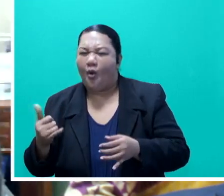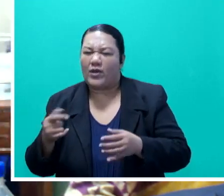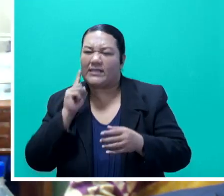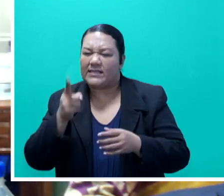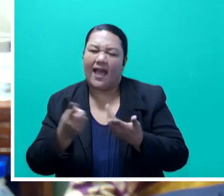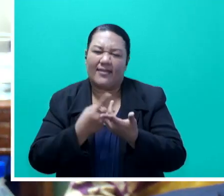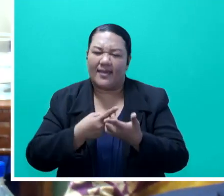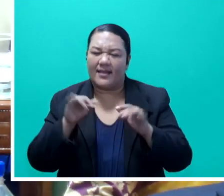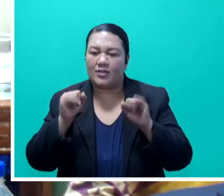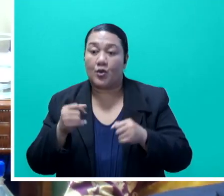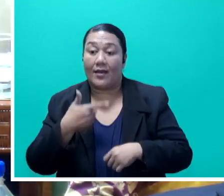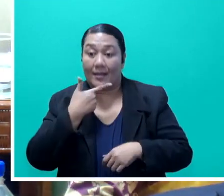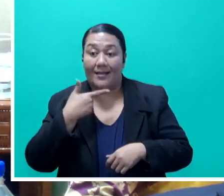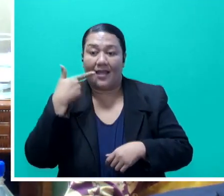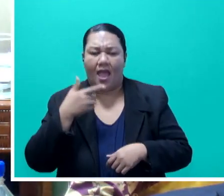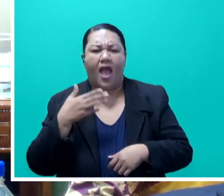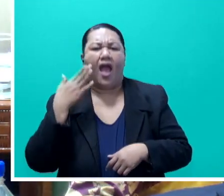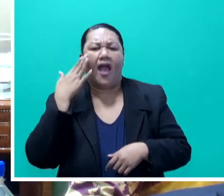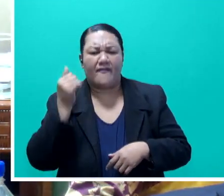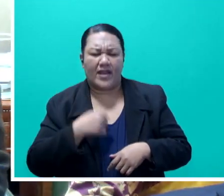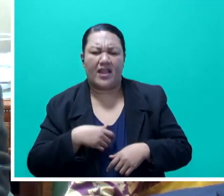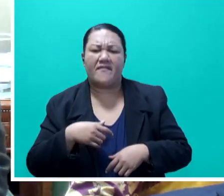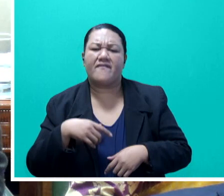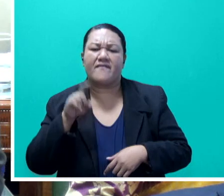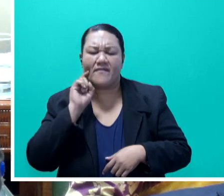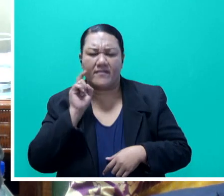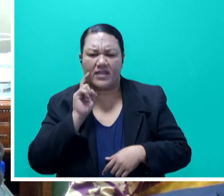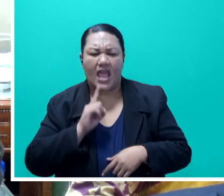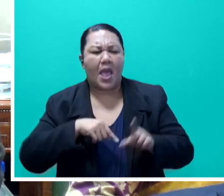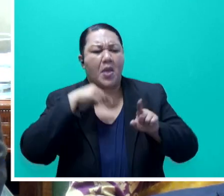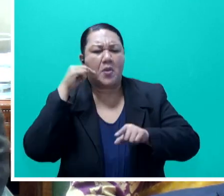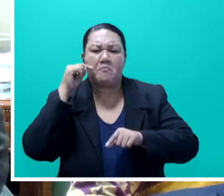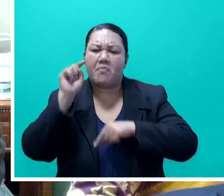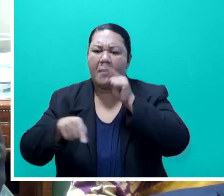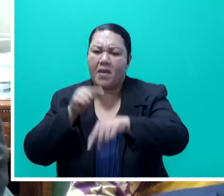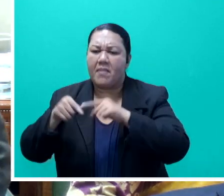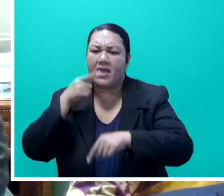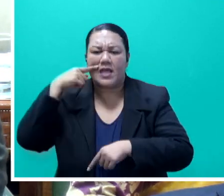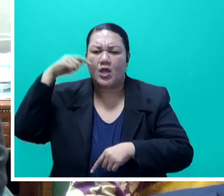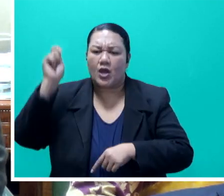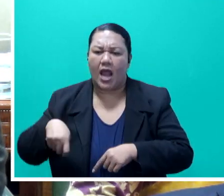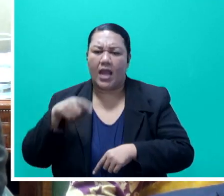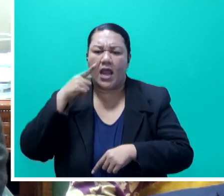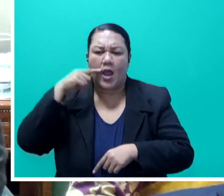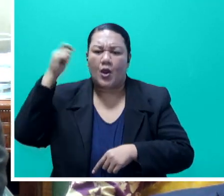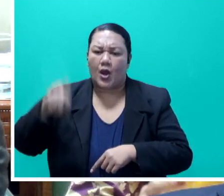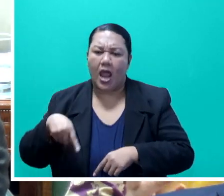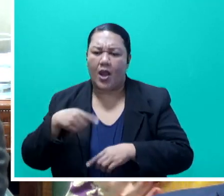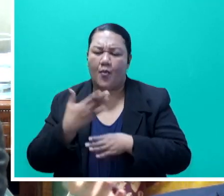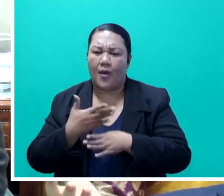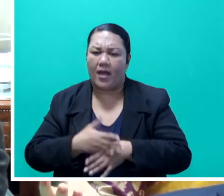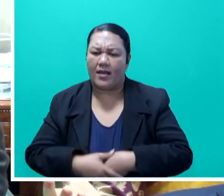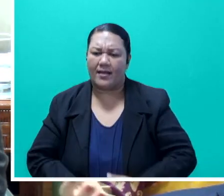Tambua, you know, again, I find it so flippant to say we blame everything on Ukraine and we blame this on the Ukraine war. In